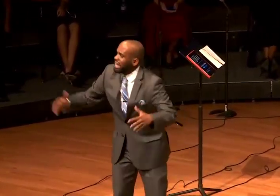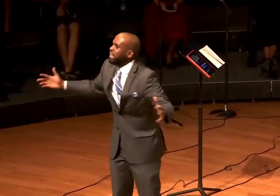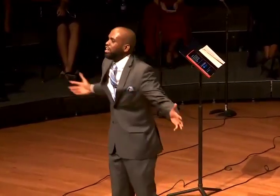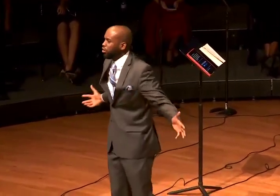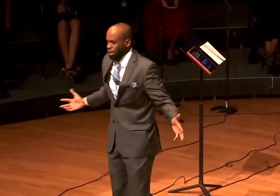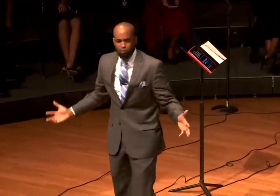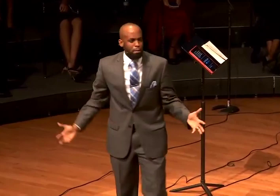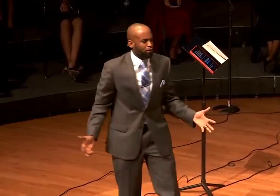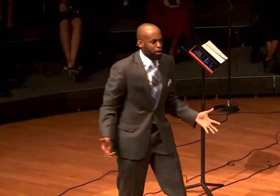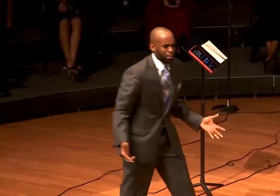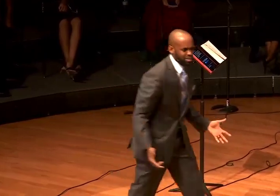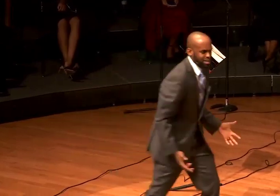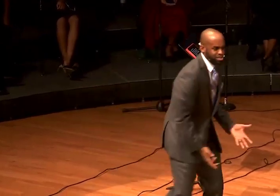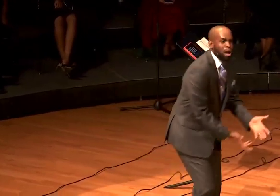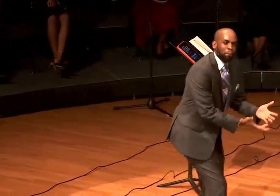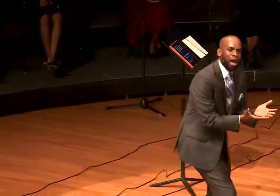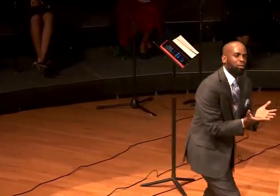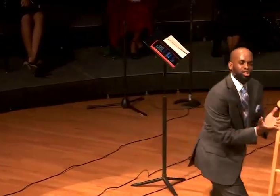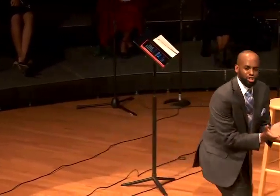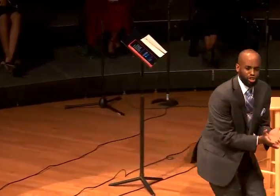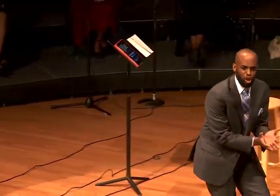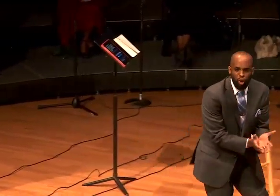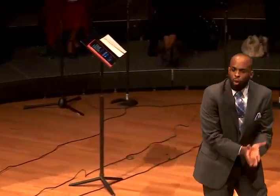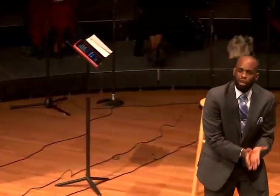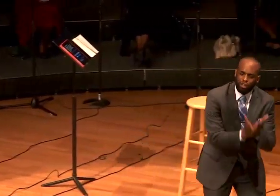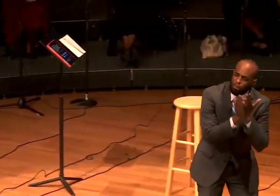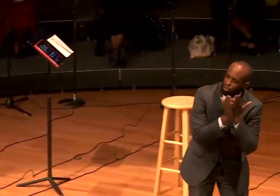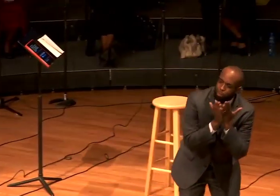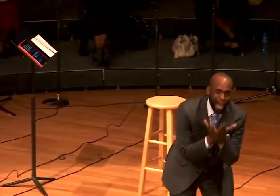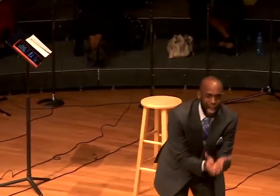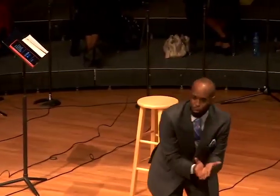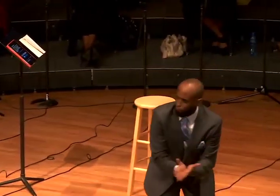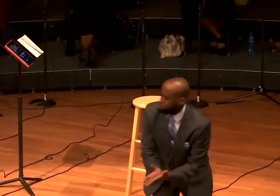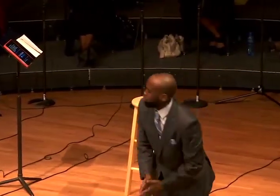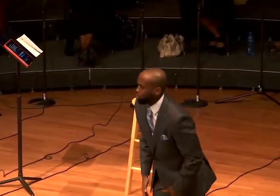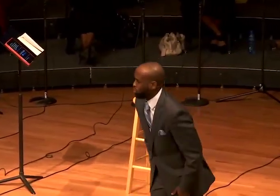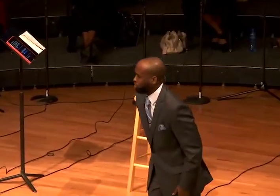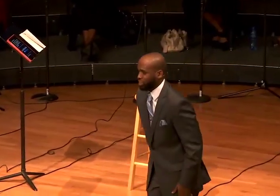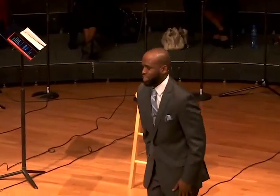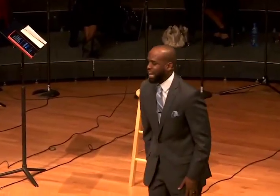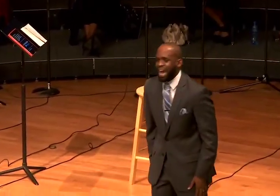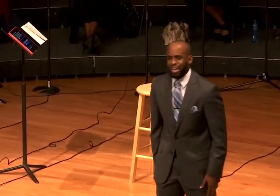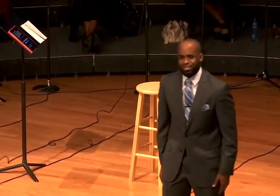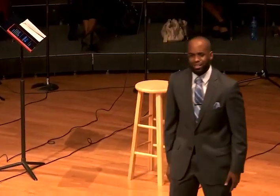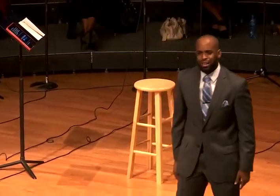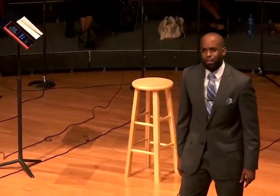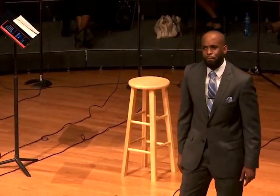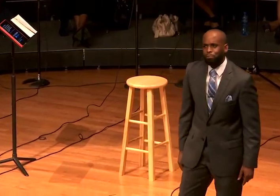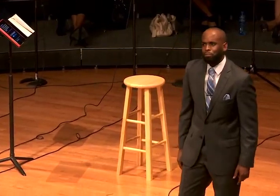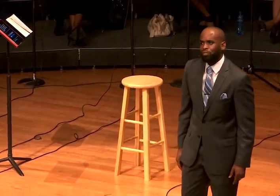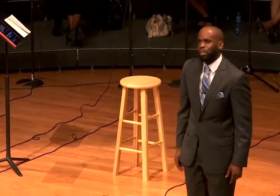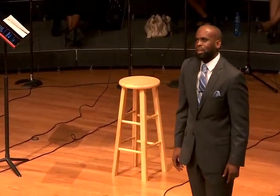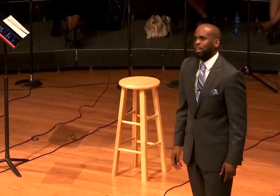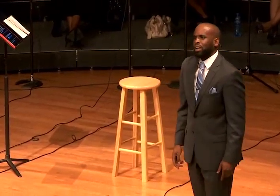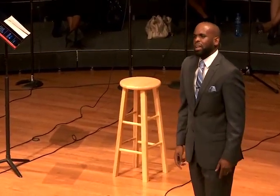people and heal them from infirmities. But I want you to know, one of the most powerful tools a Christian has